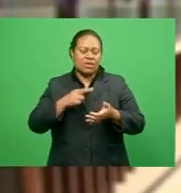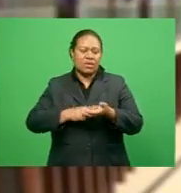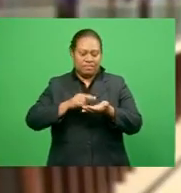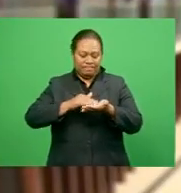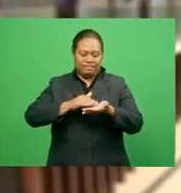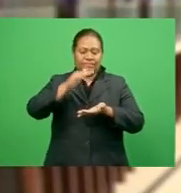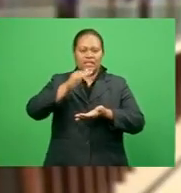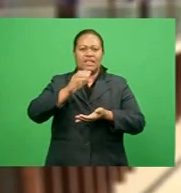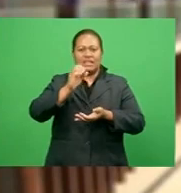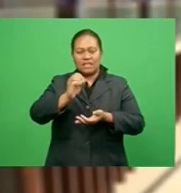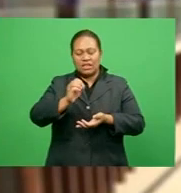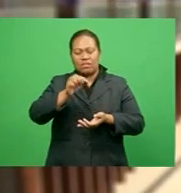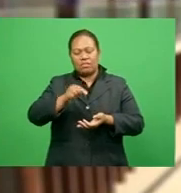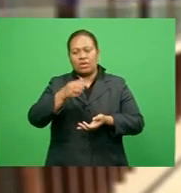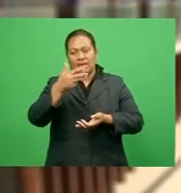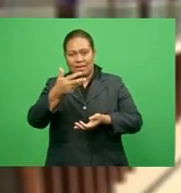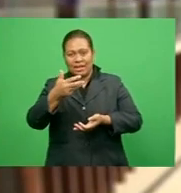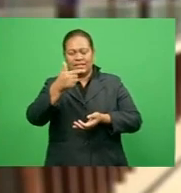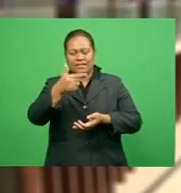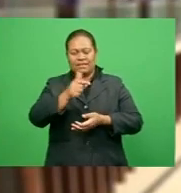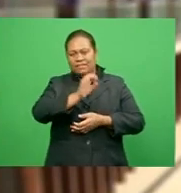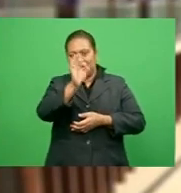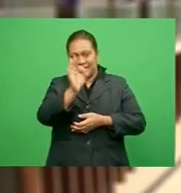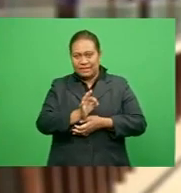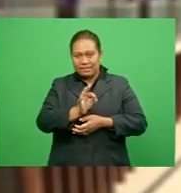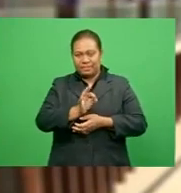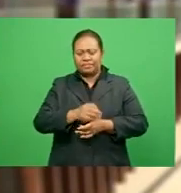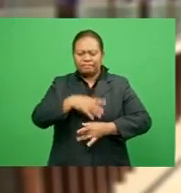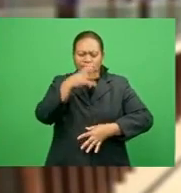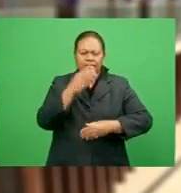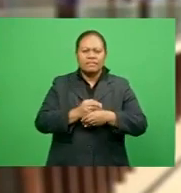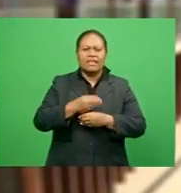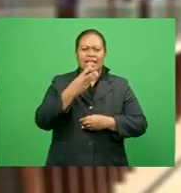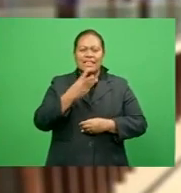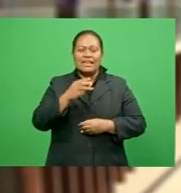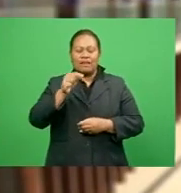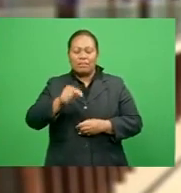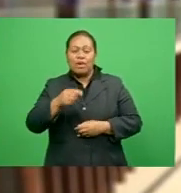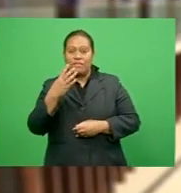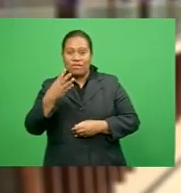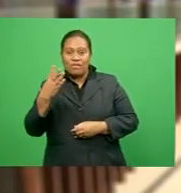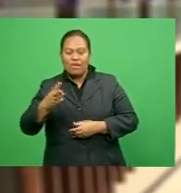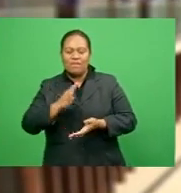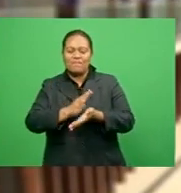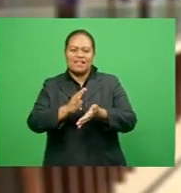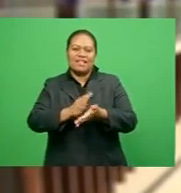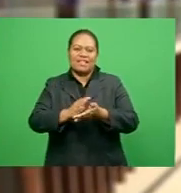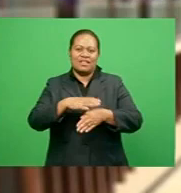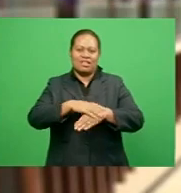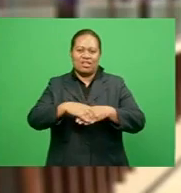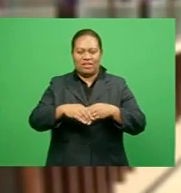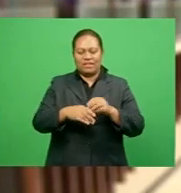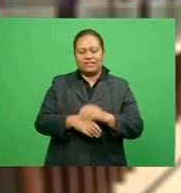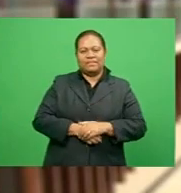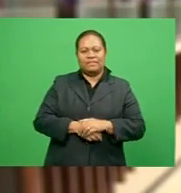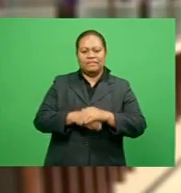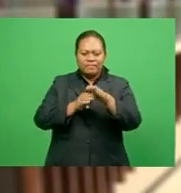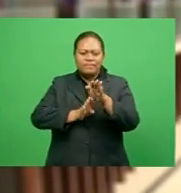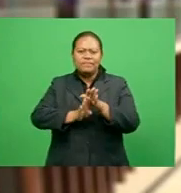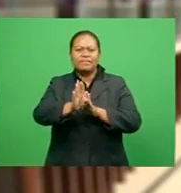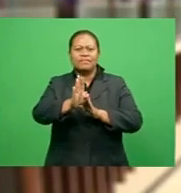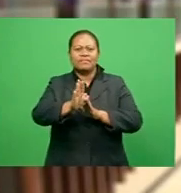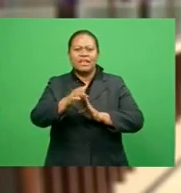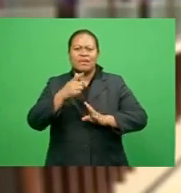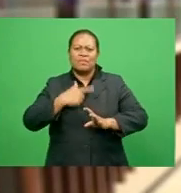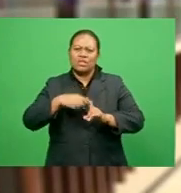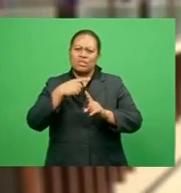of 0.97% and concluded at $3.44 billion. The increase was due to